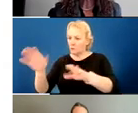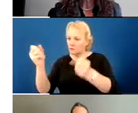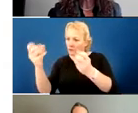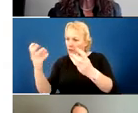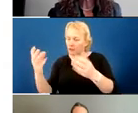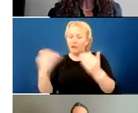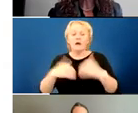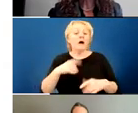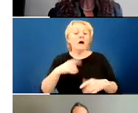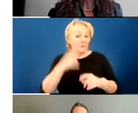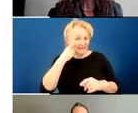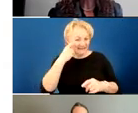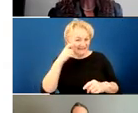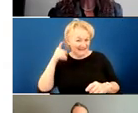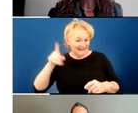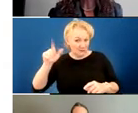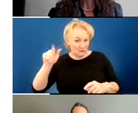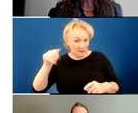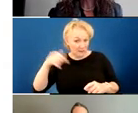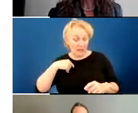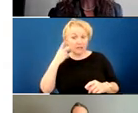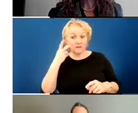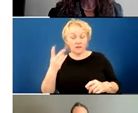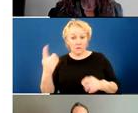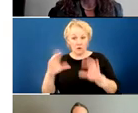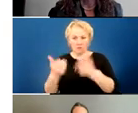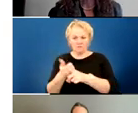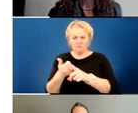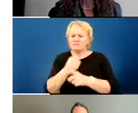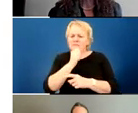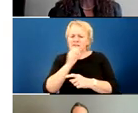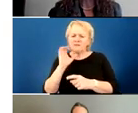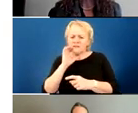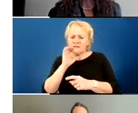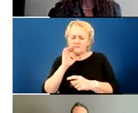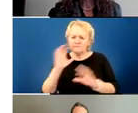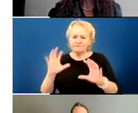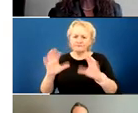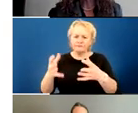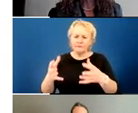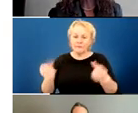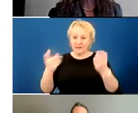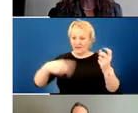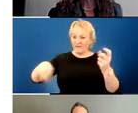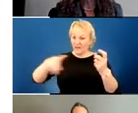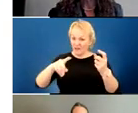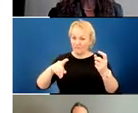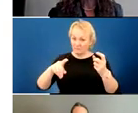in Louisiana, we were working with a group of seniors. And so a lot of them had